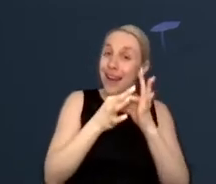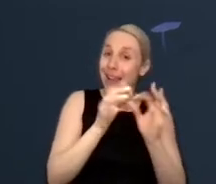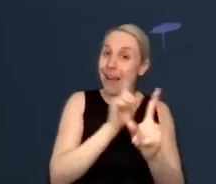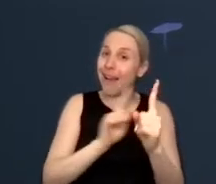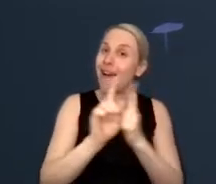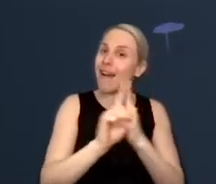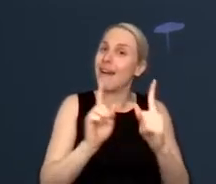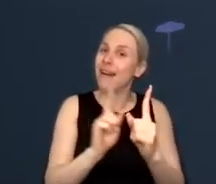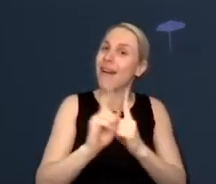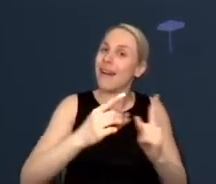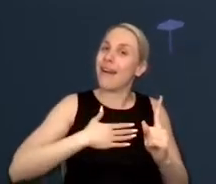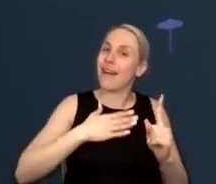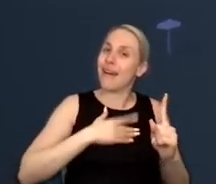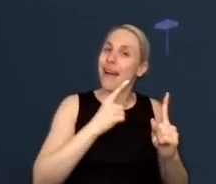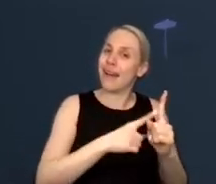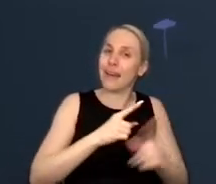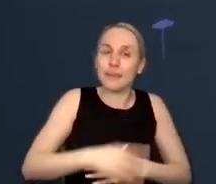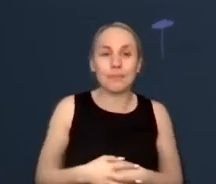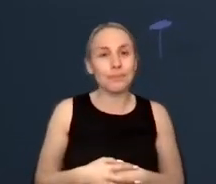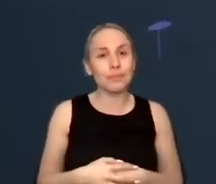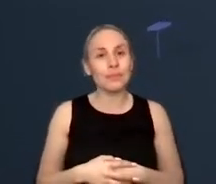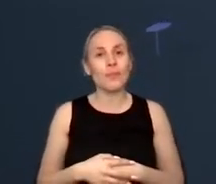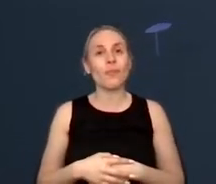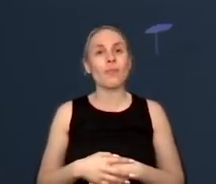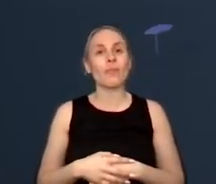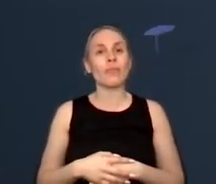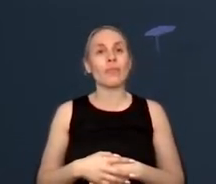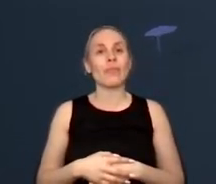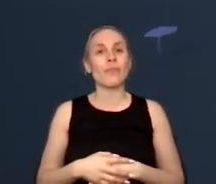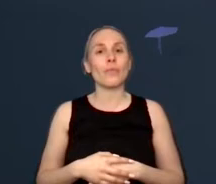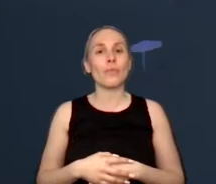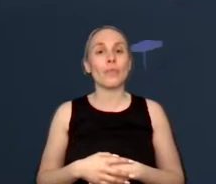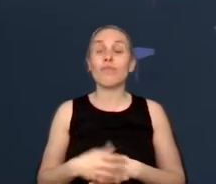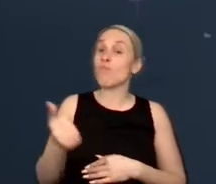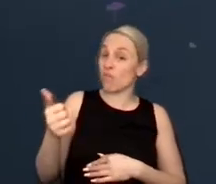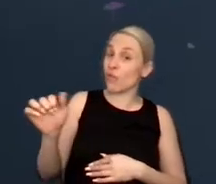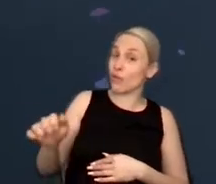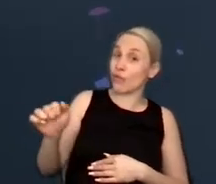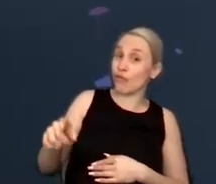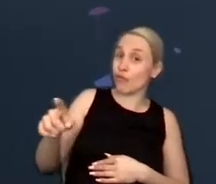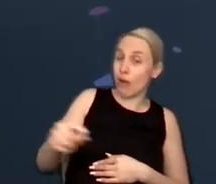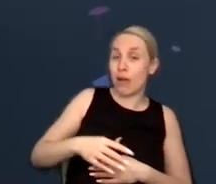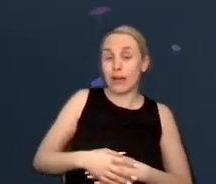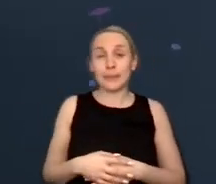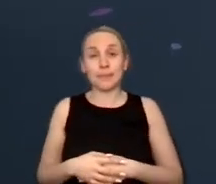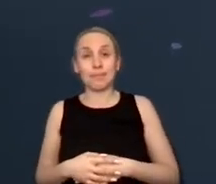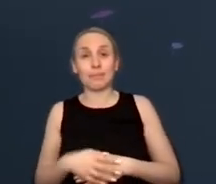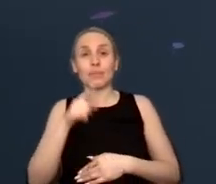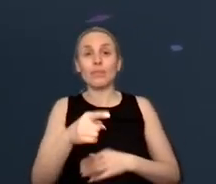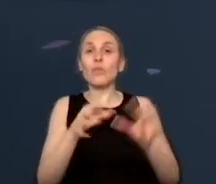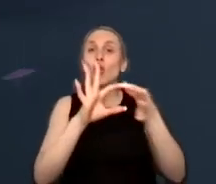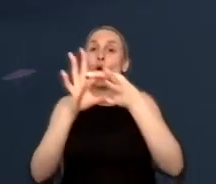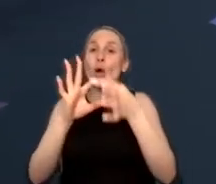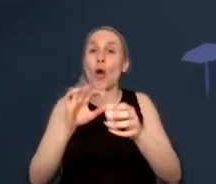time. That's a good point. Also, because like within an academic context, operational chains are made